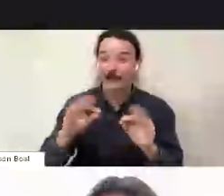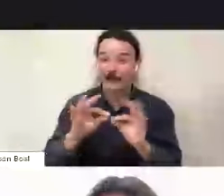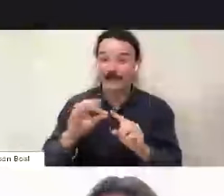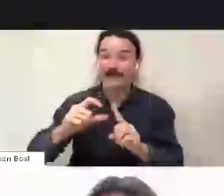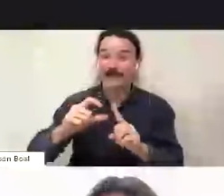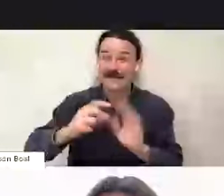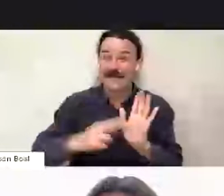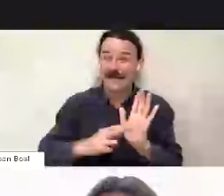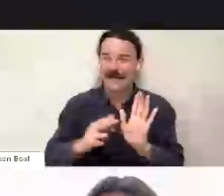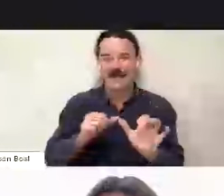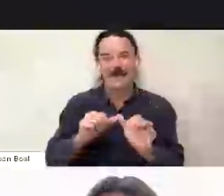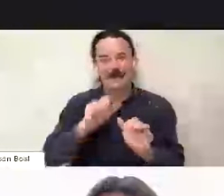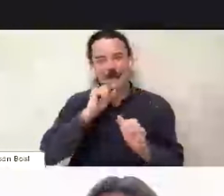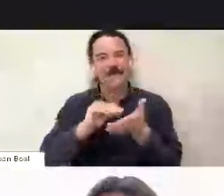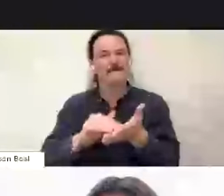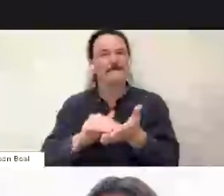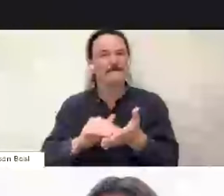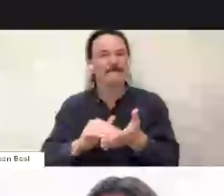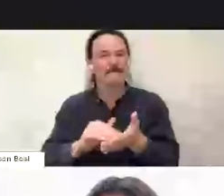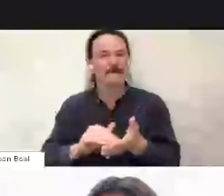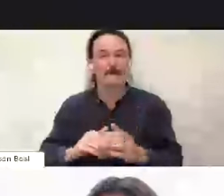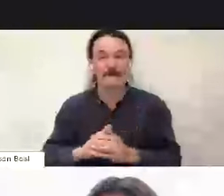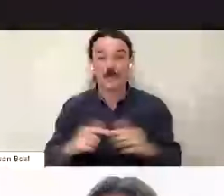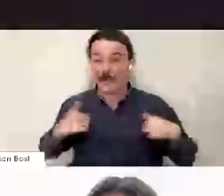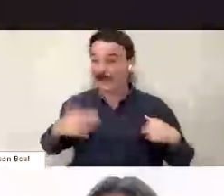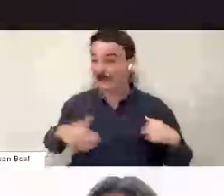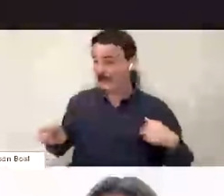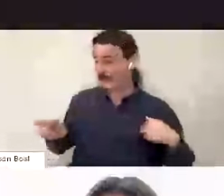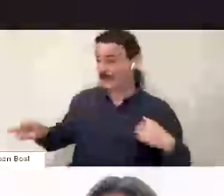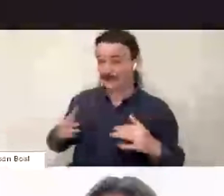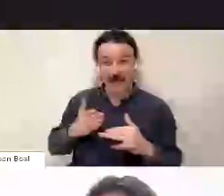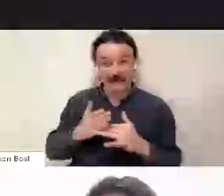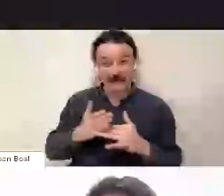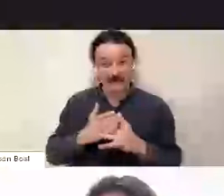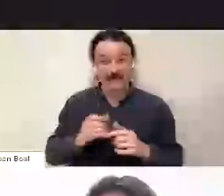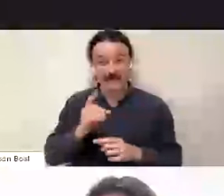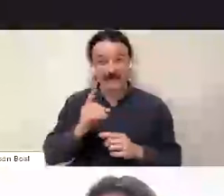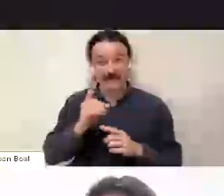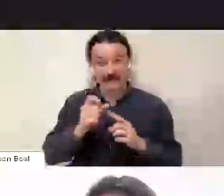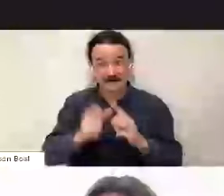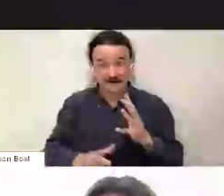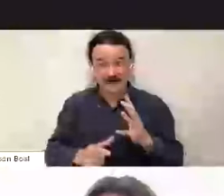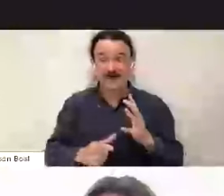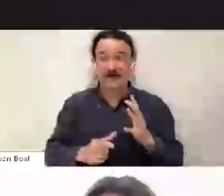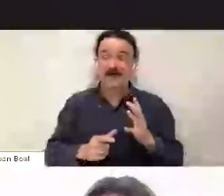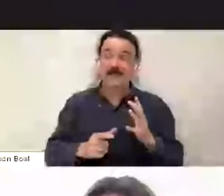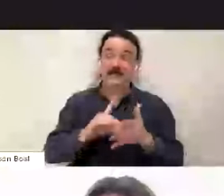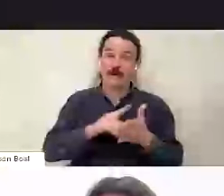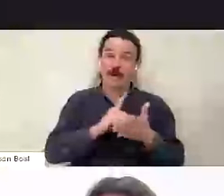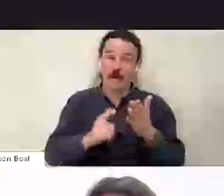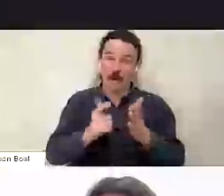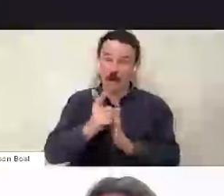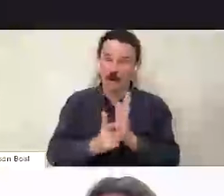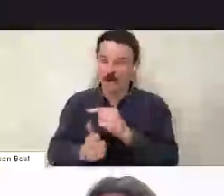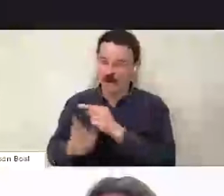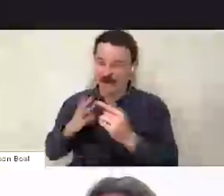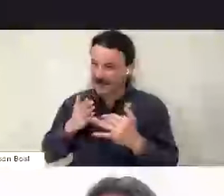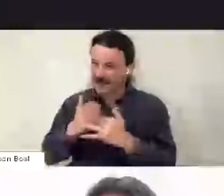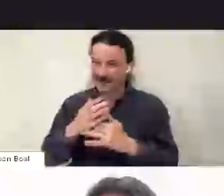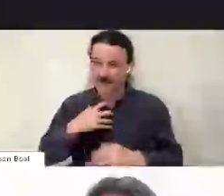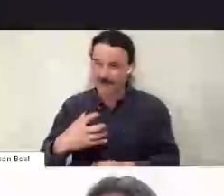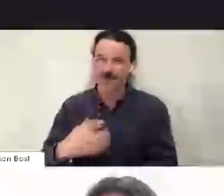forward. We need more of our people accessing disability discrimination law. And I think the other way we've often thought about it